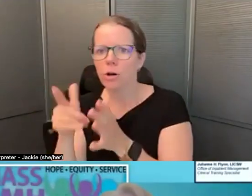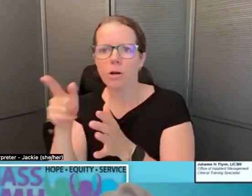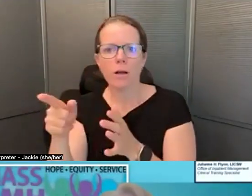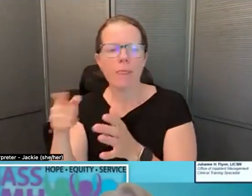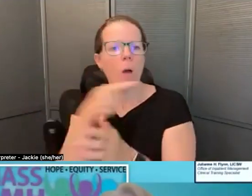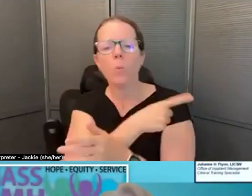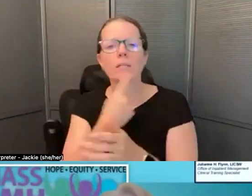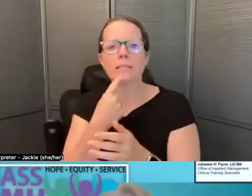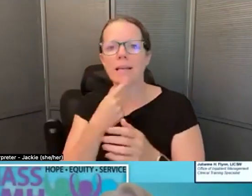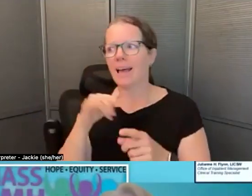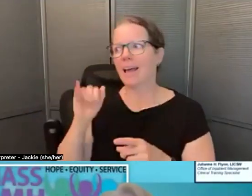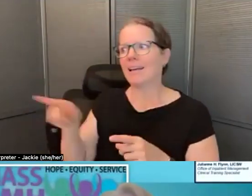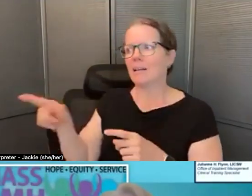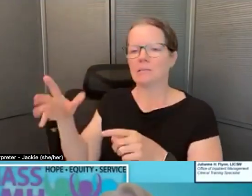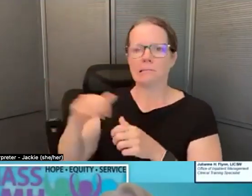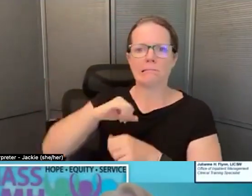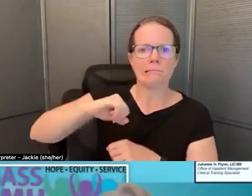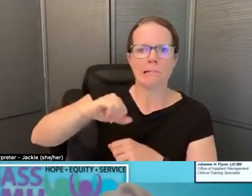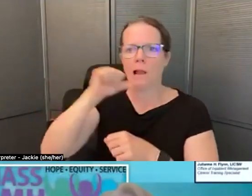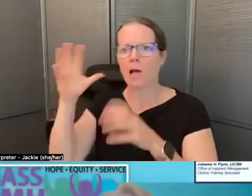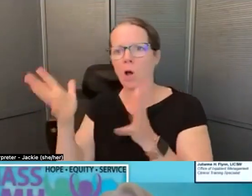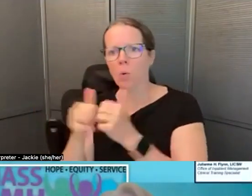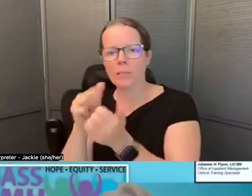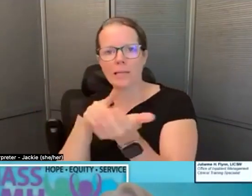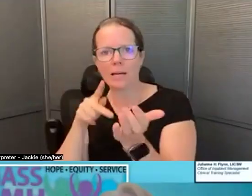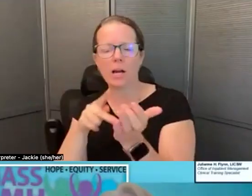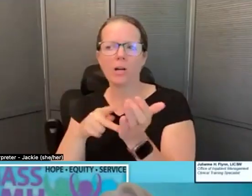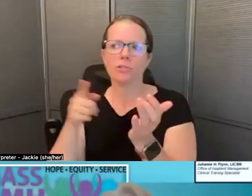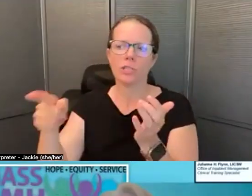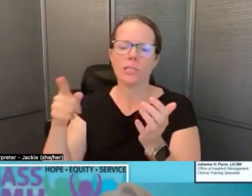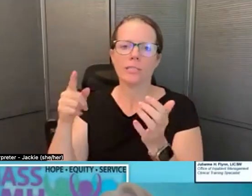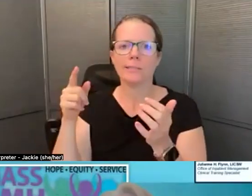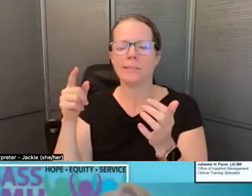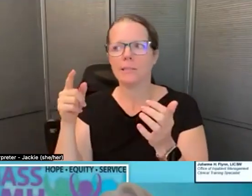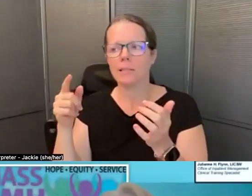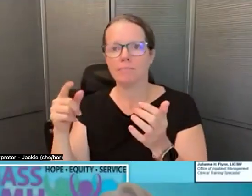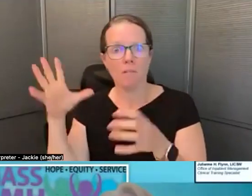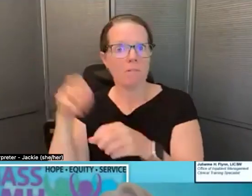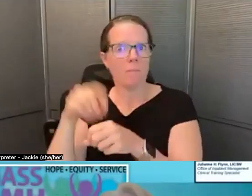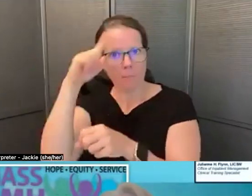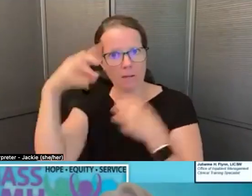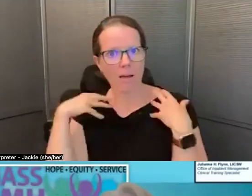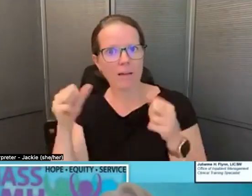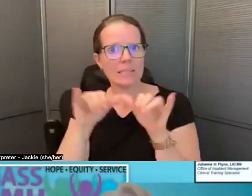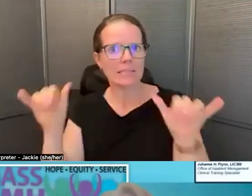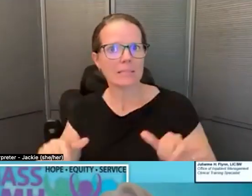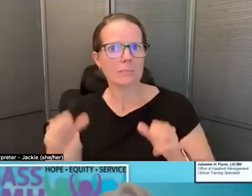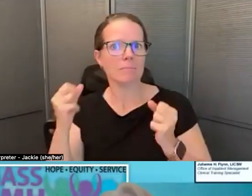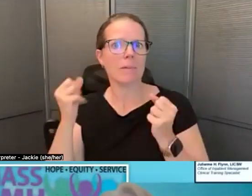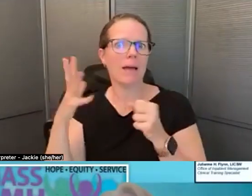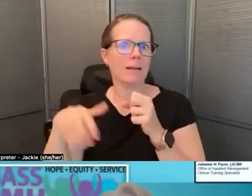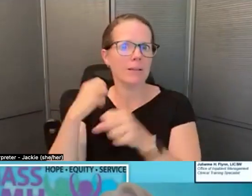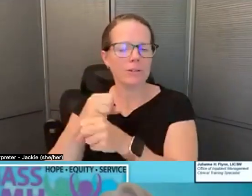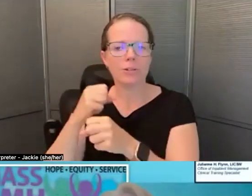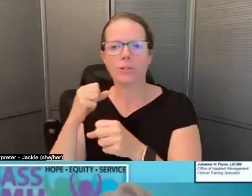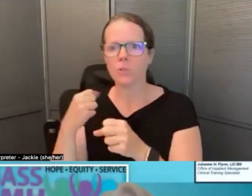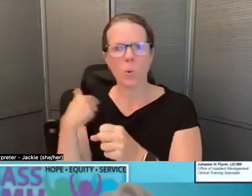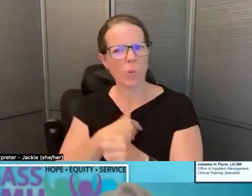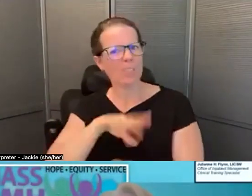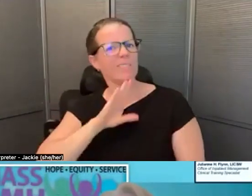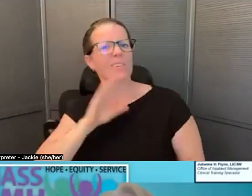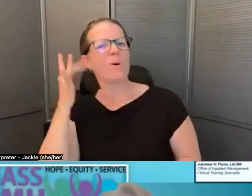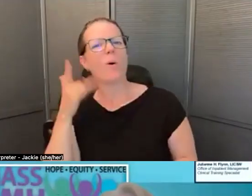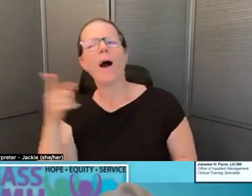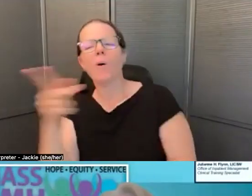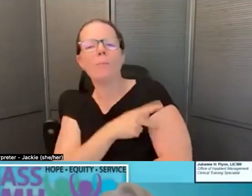time. And we were kind of feeling frustrated because we were, encouraging him to come to groups, encouraging him to come to treatment team, and